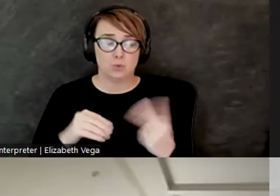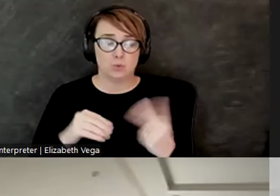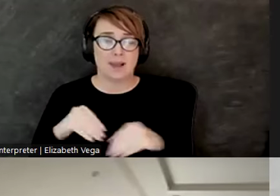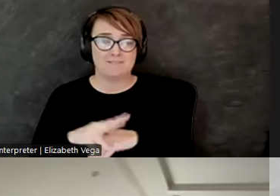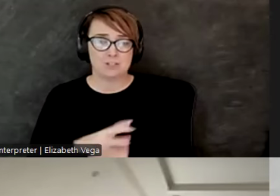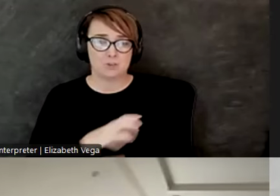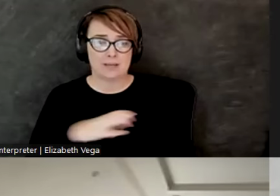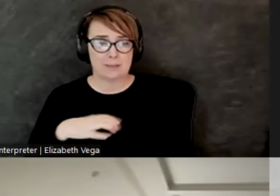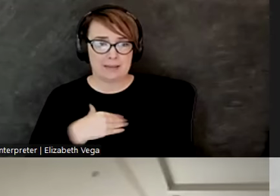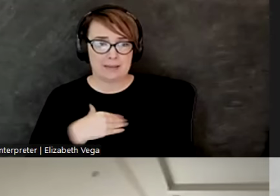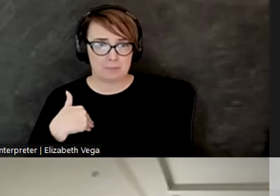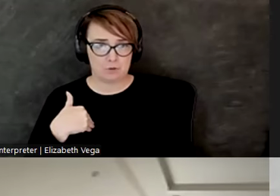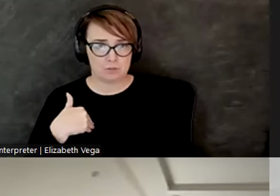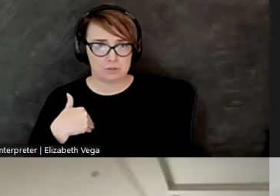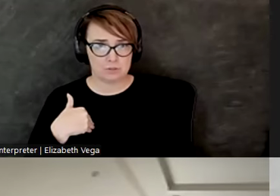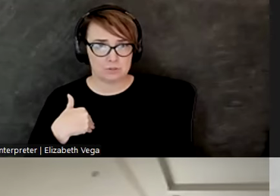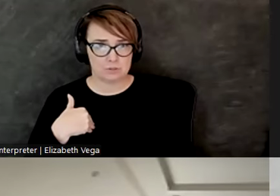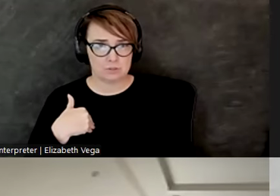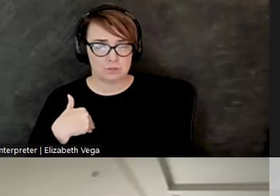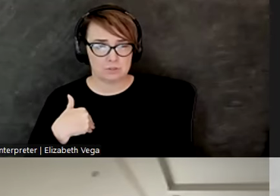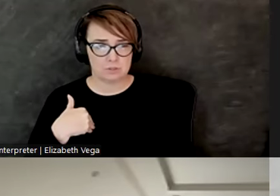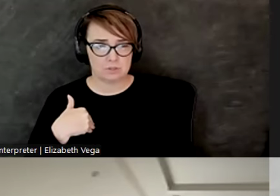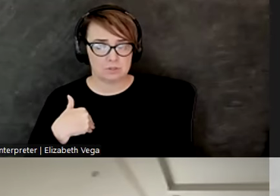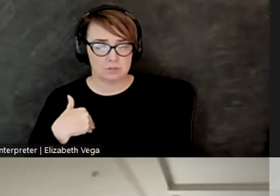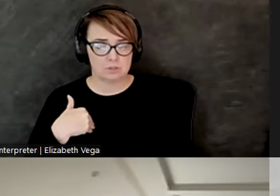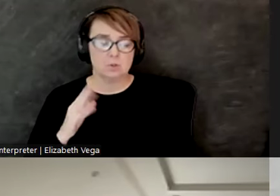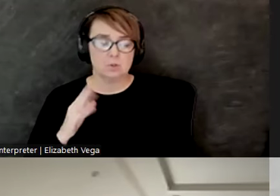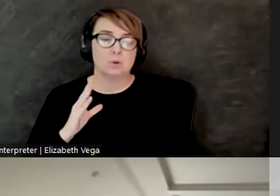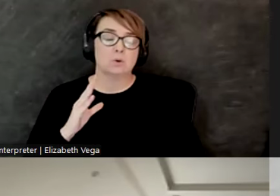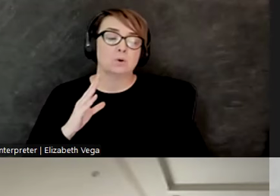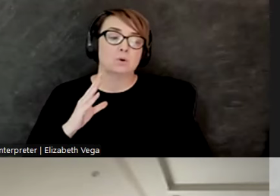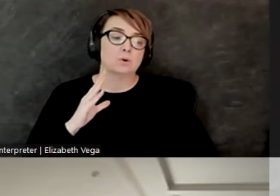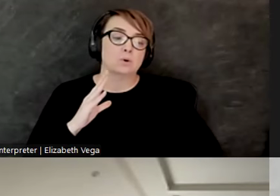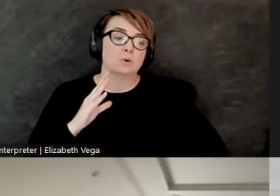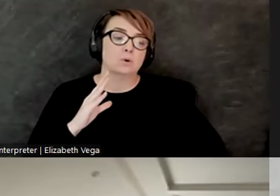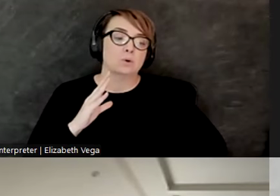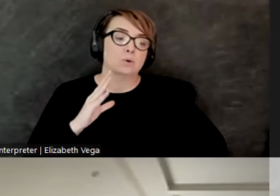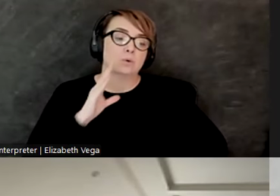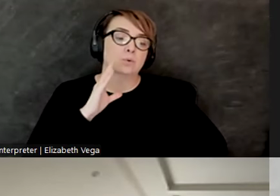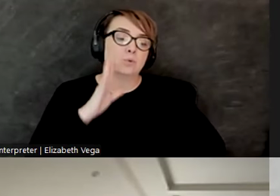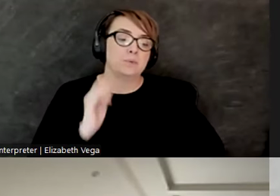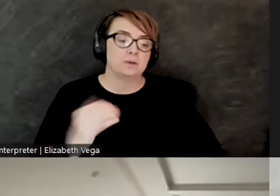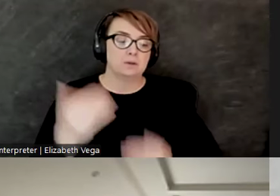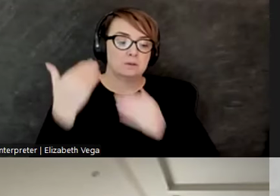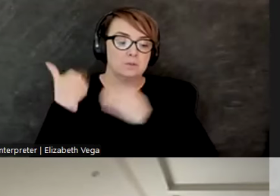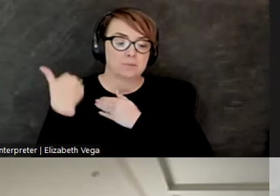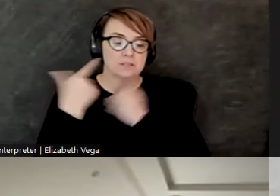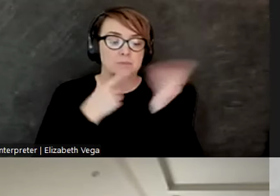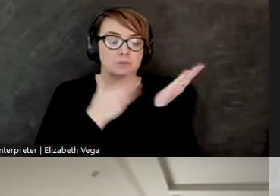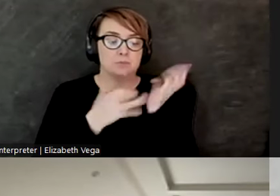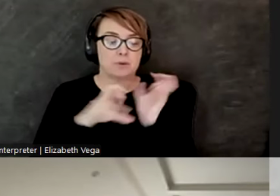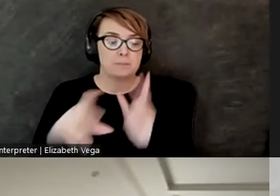members would be charged with bringing back to this advisory committee